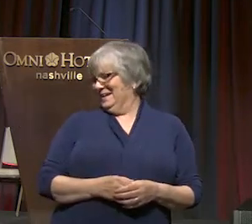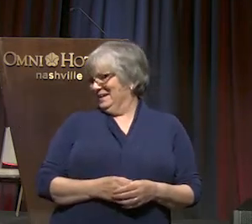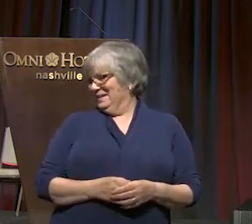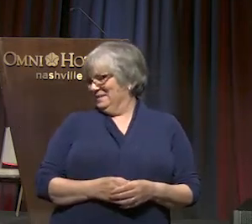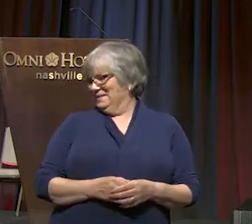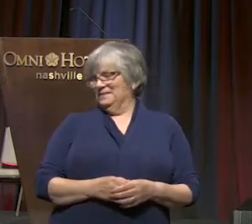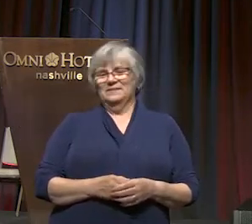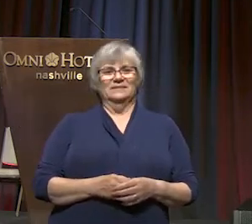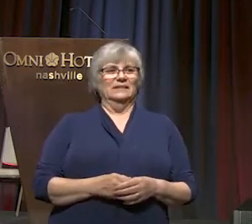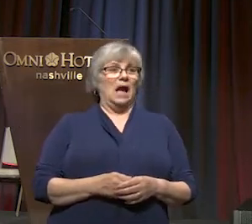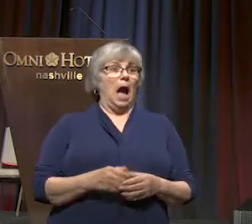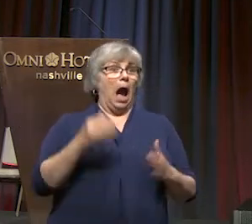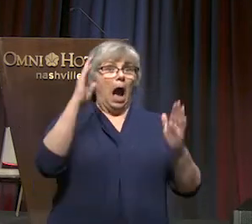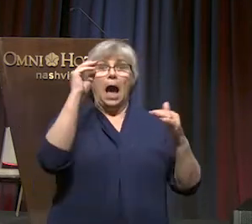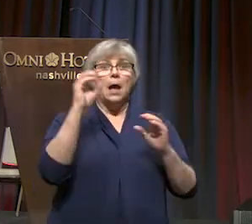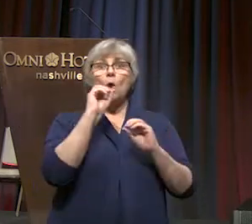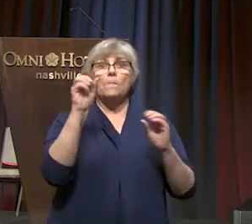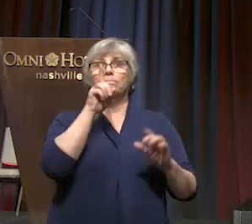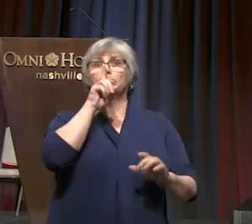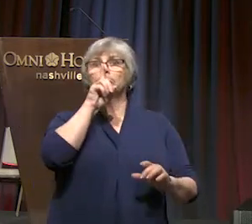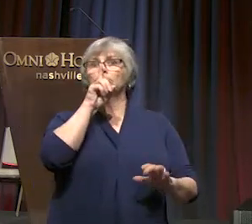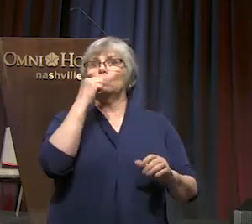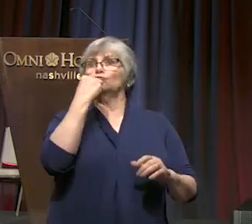I hope nobody tells him.